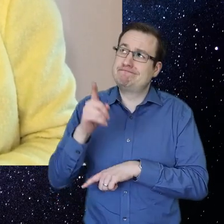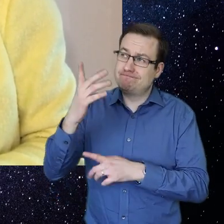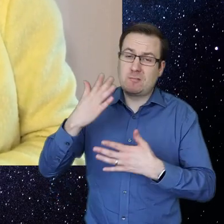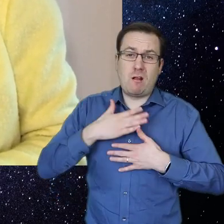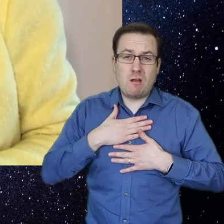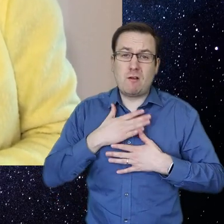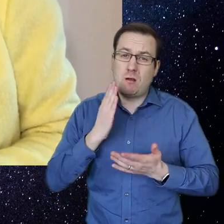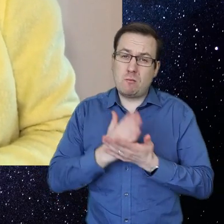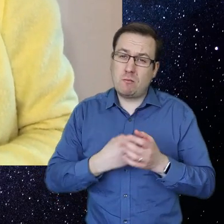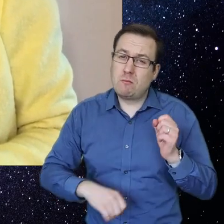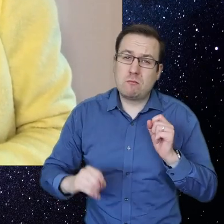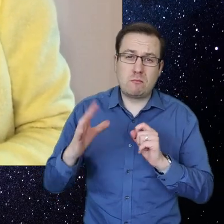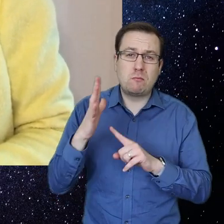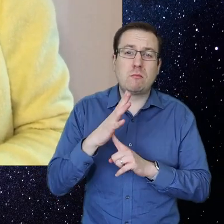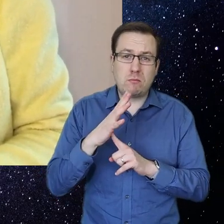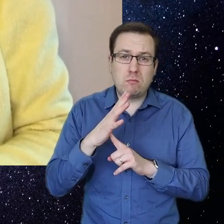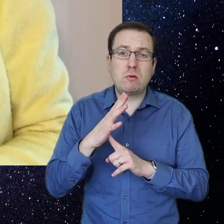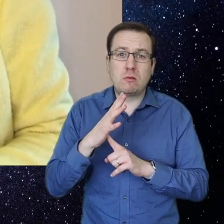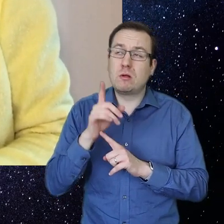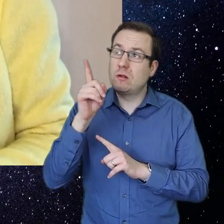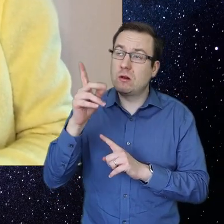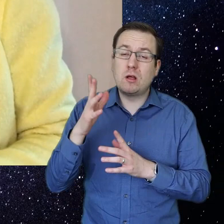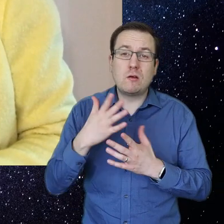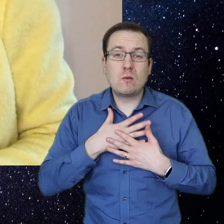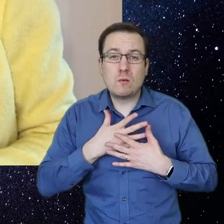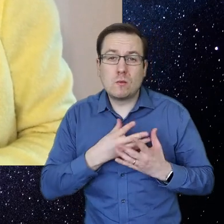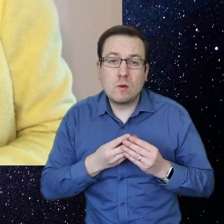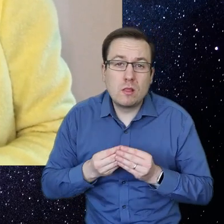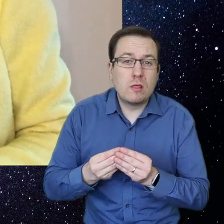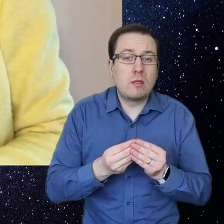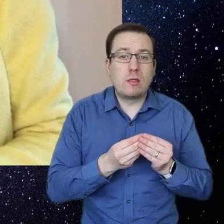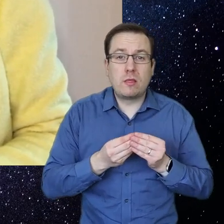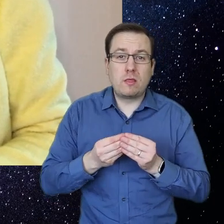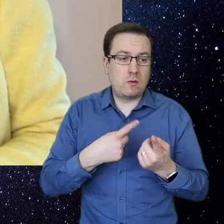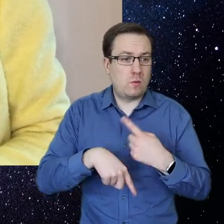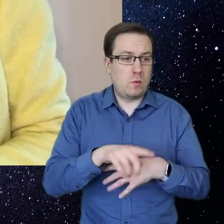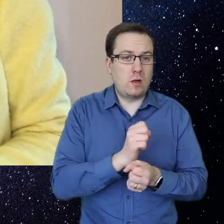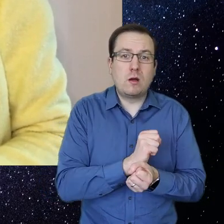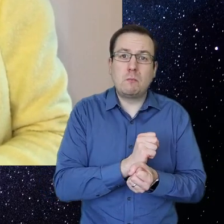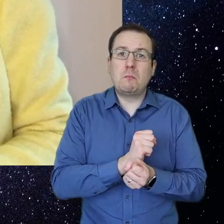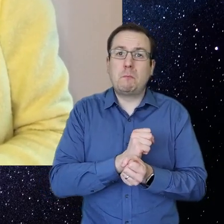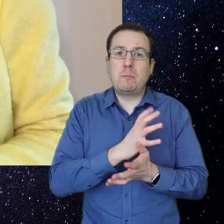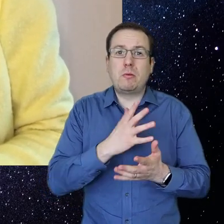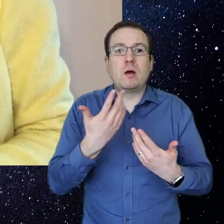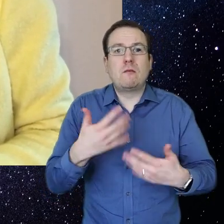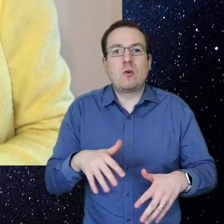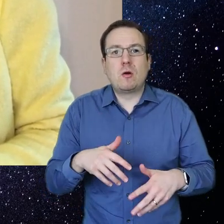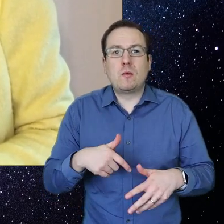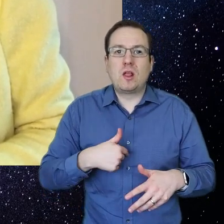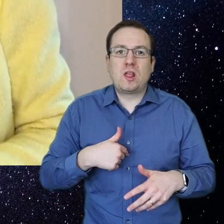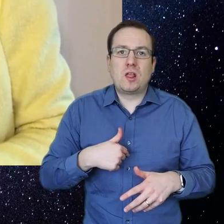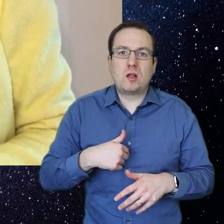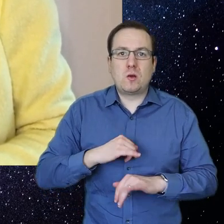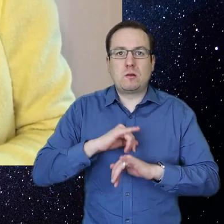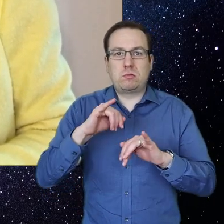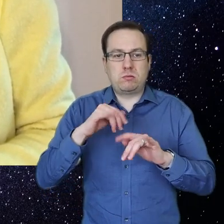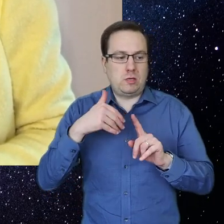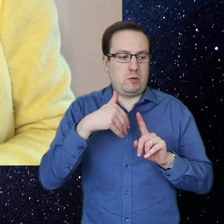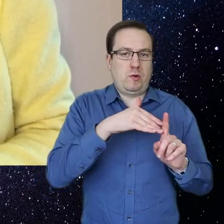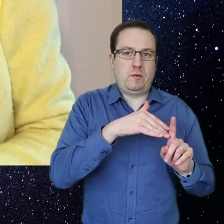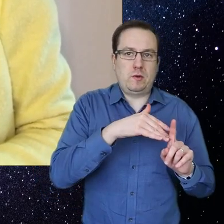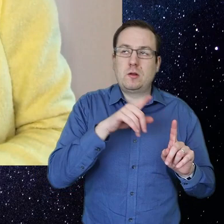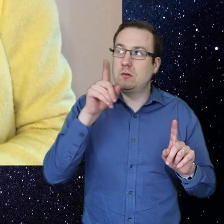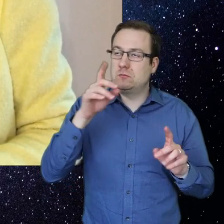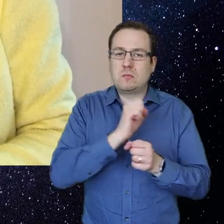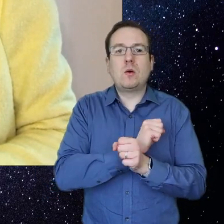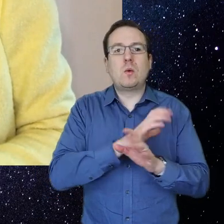love of God with us is collective, liberating us from deadly